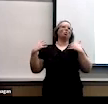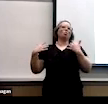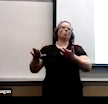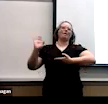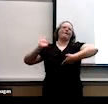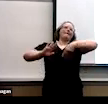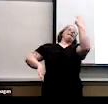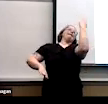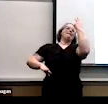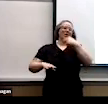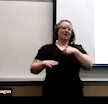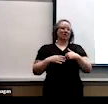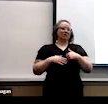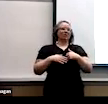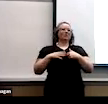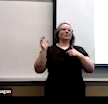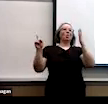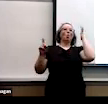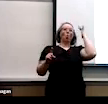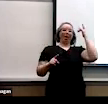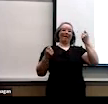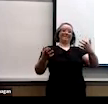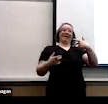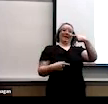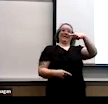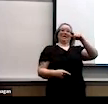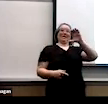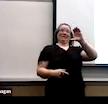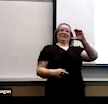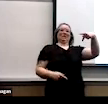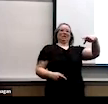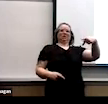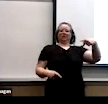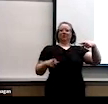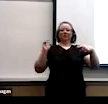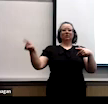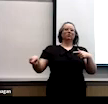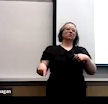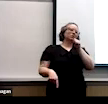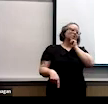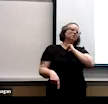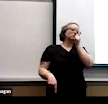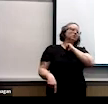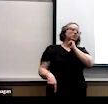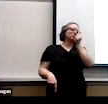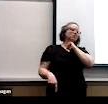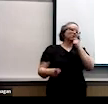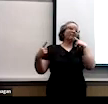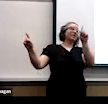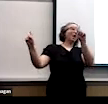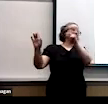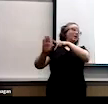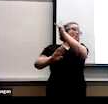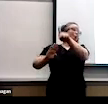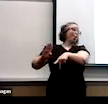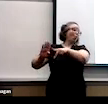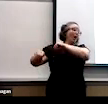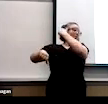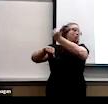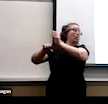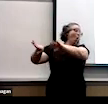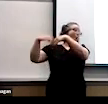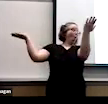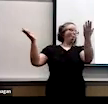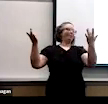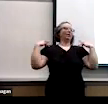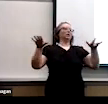saying, like, I'm grateful. They were like, yes, let's send them all there. And that was great, but that was overwhelming. And there was no way for us to predict how many people were coming.